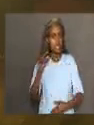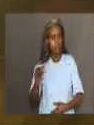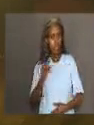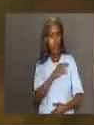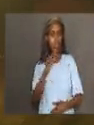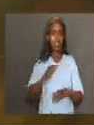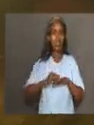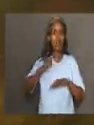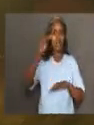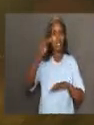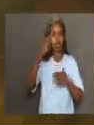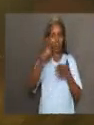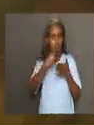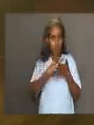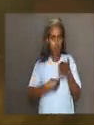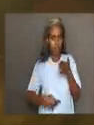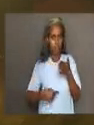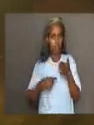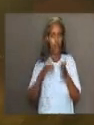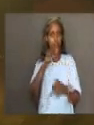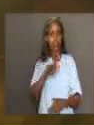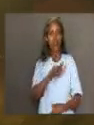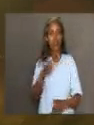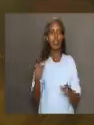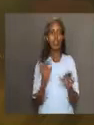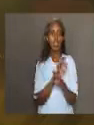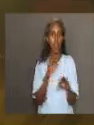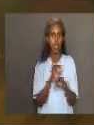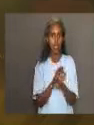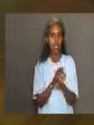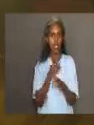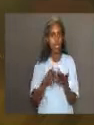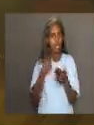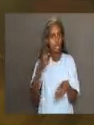the minimum and maximum values of quadratic